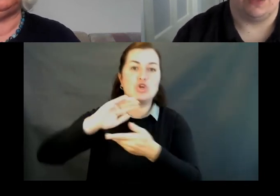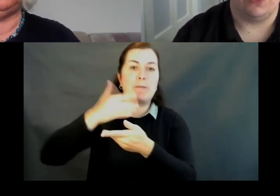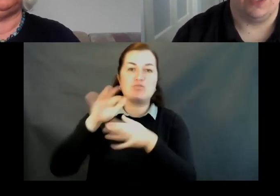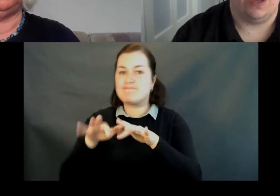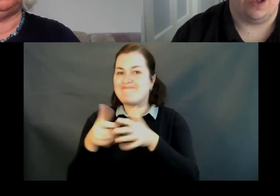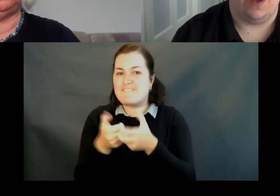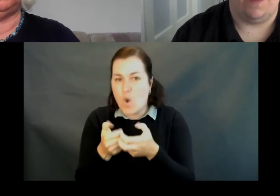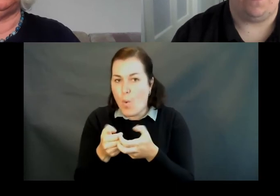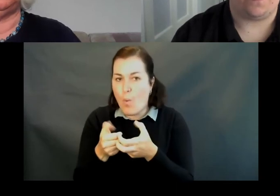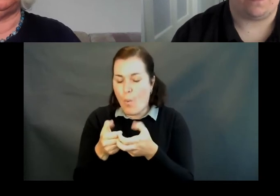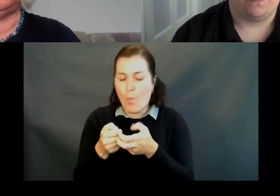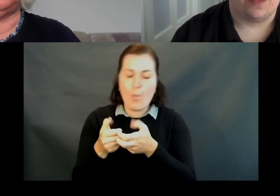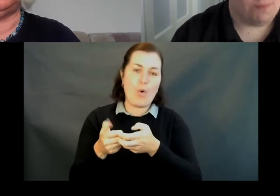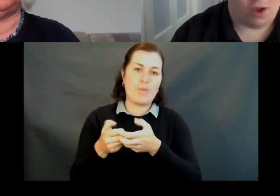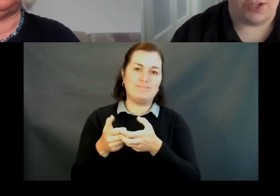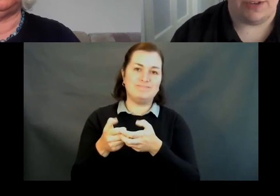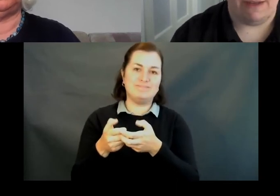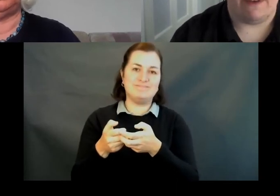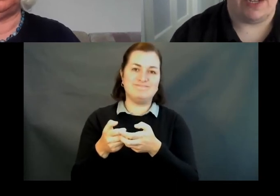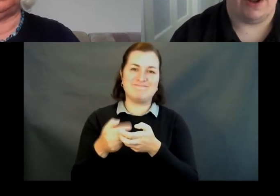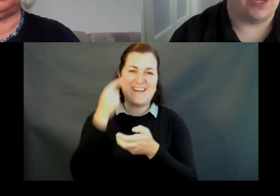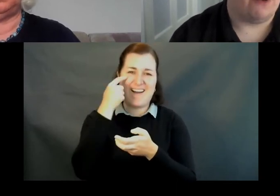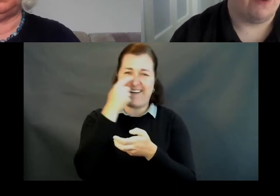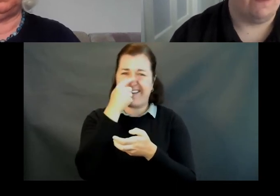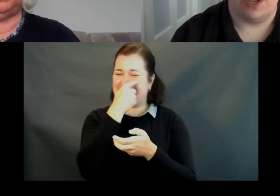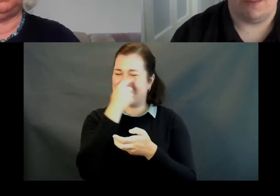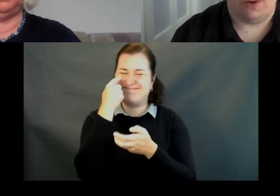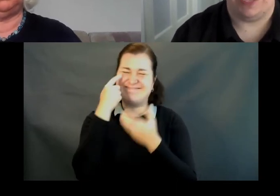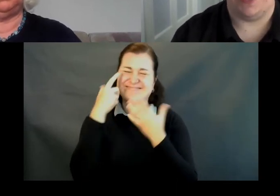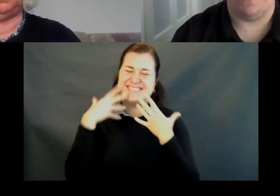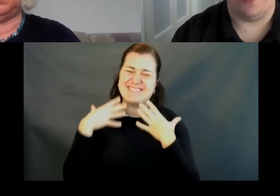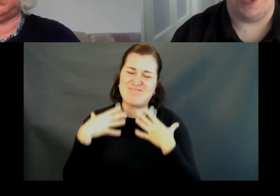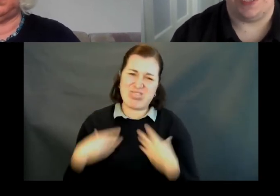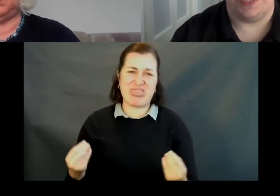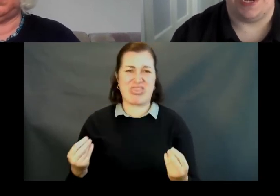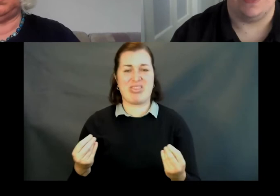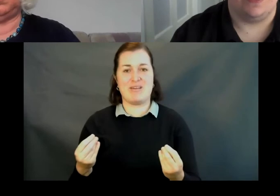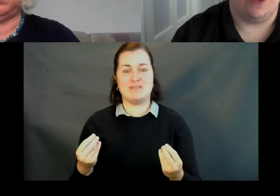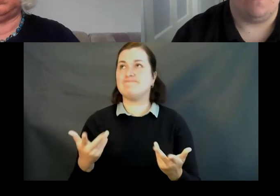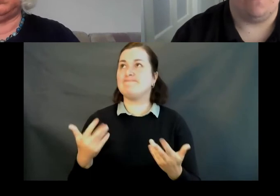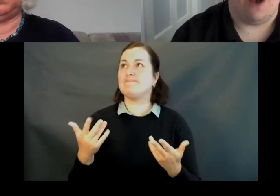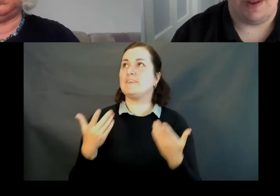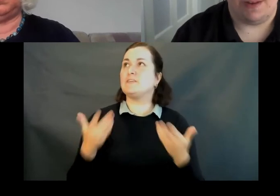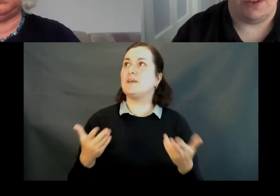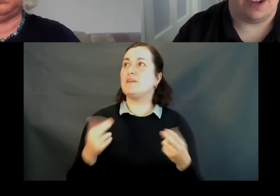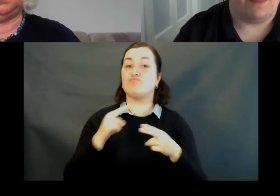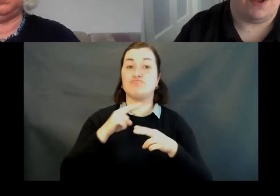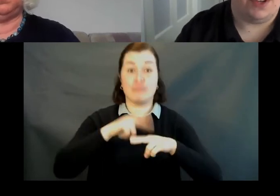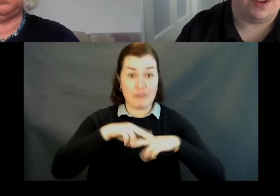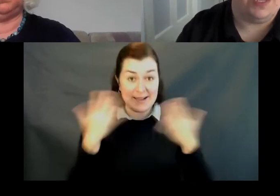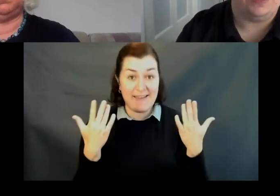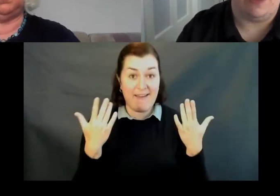and such, my eyes do get very tired. So for example, as it's Friday today, I've been using